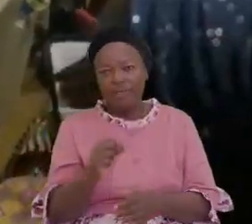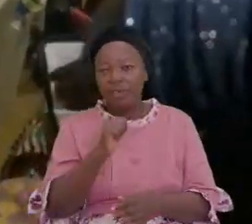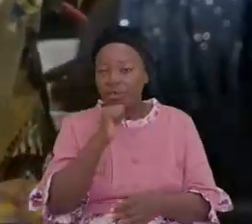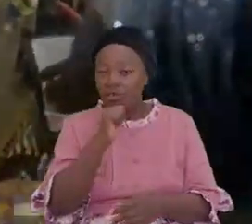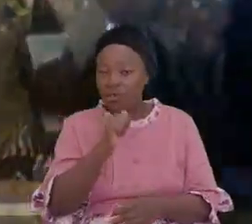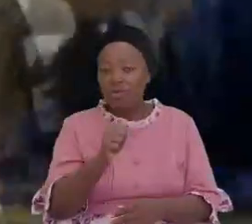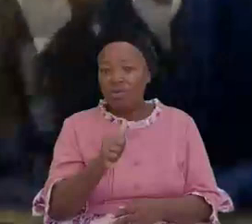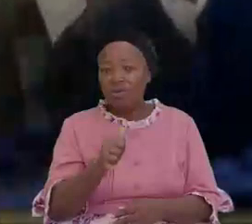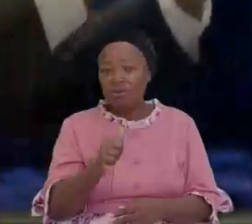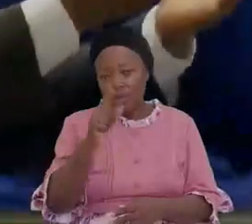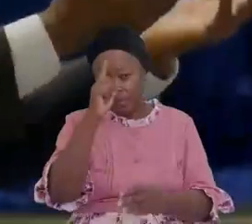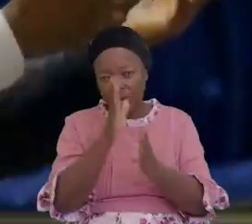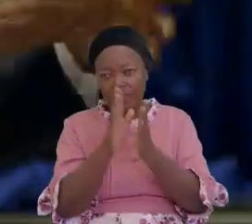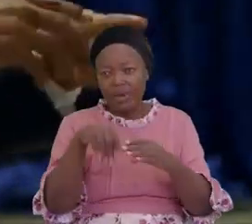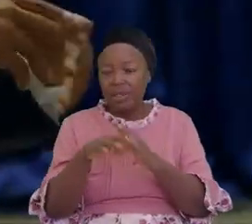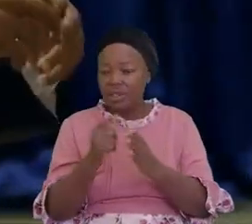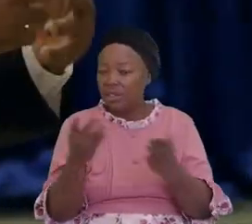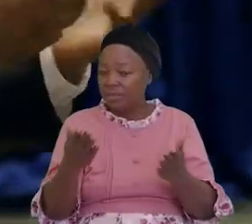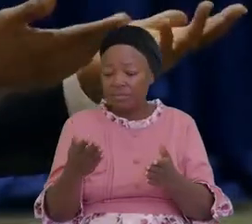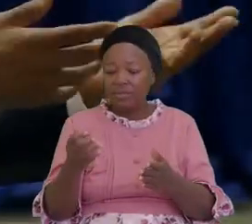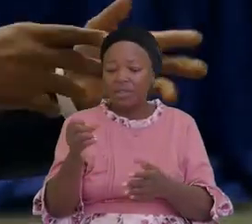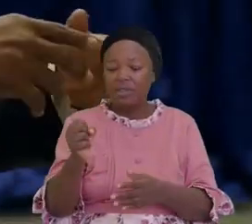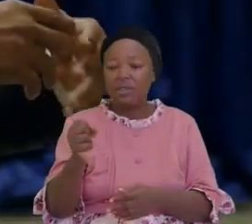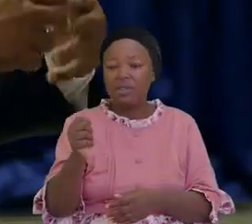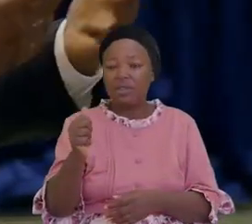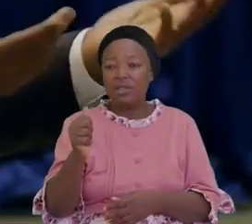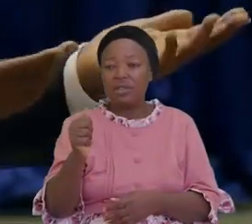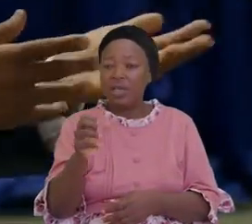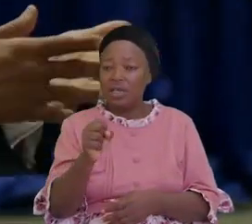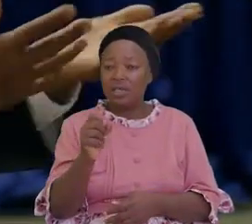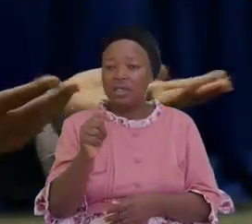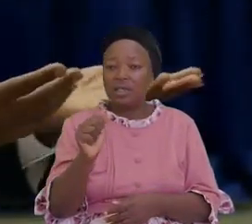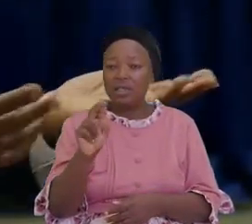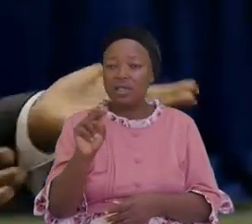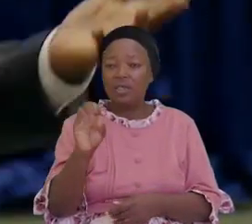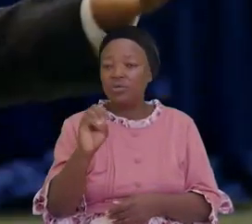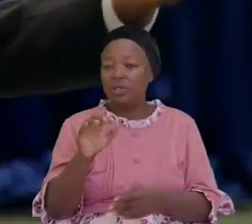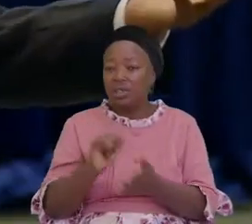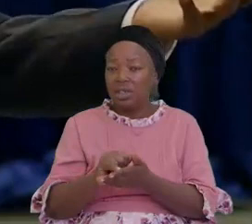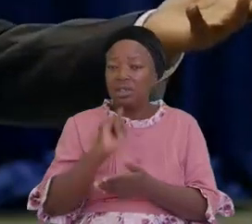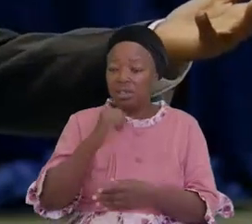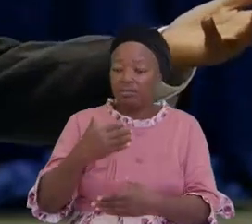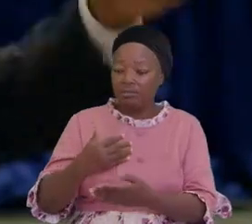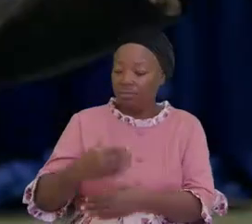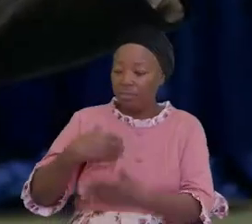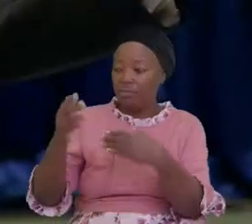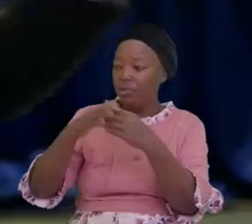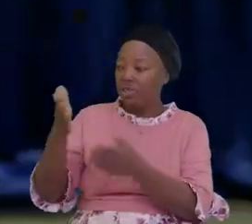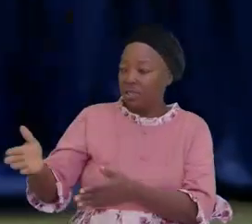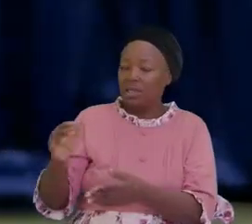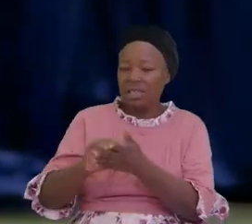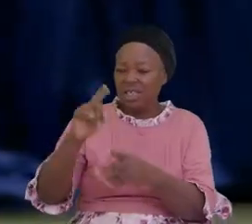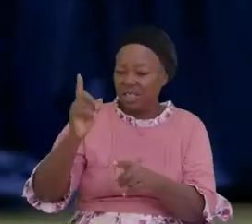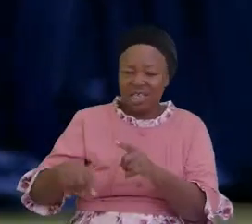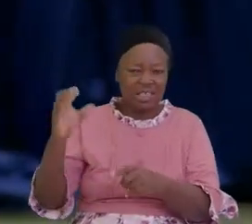raised up, that cannot move, that cannot talk, that cannot evangelize, that cannot do anything, is saint